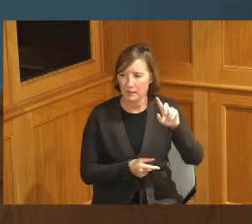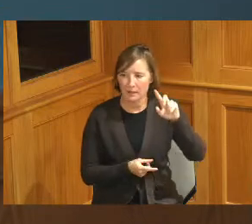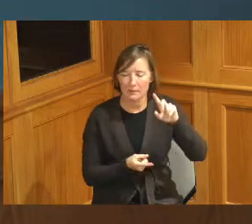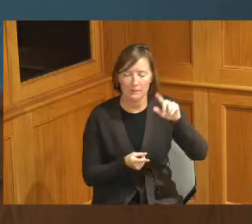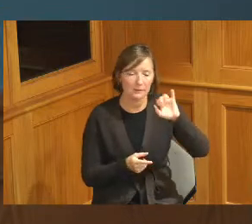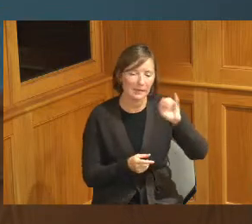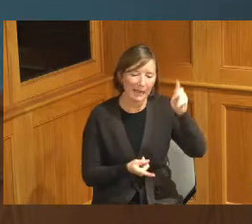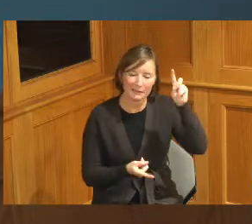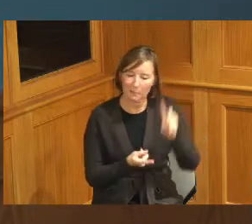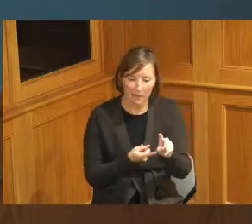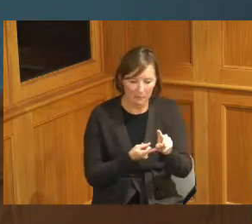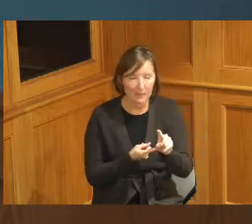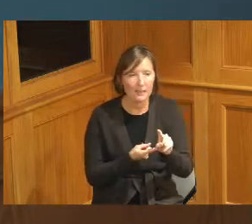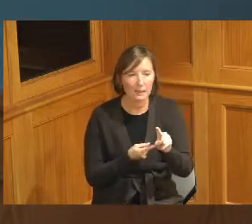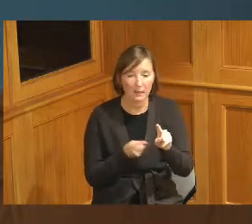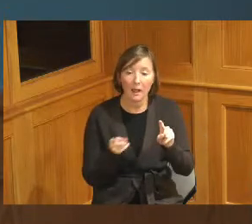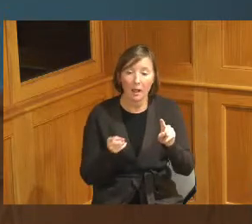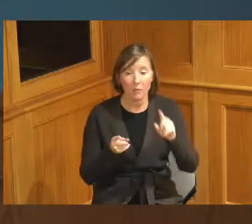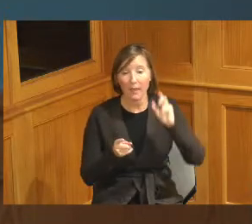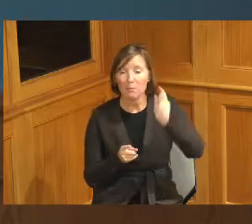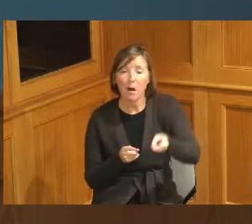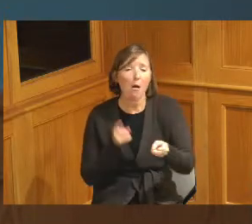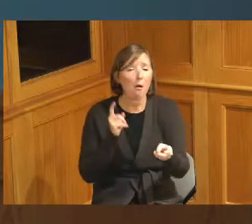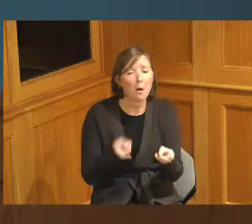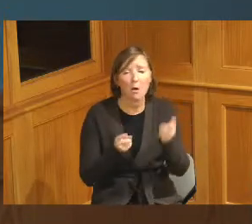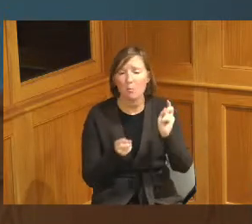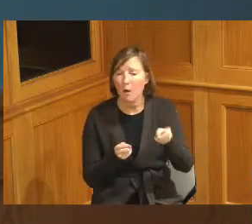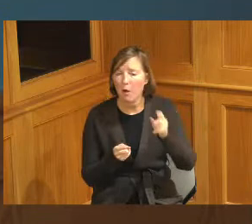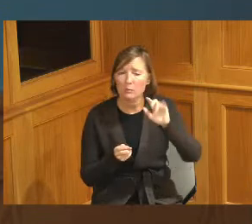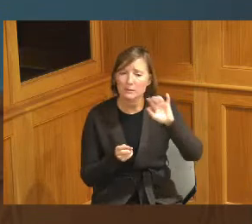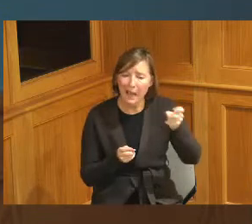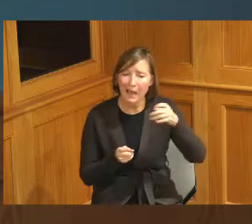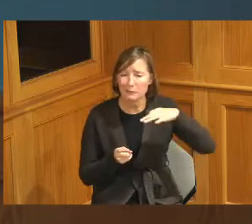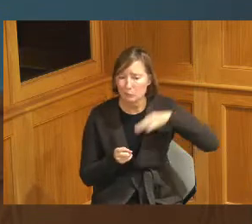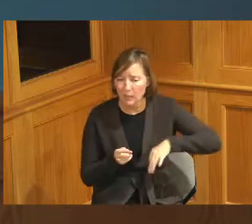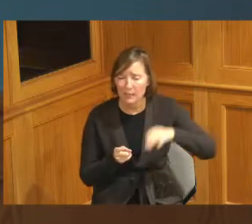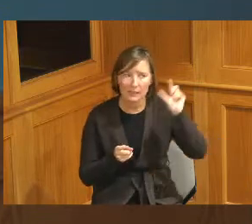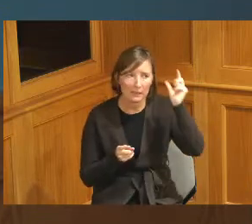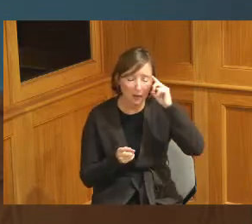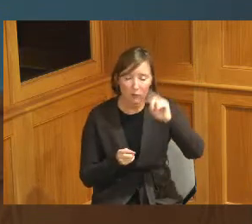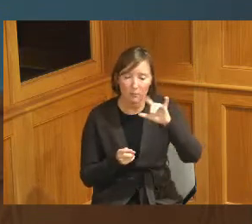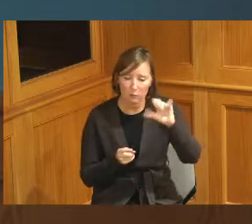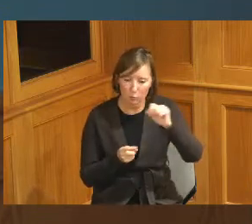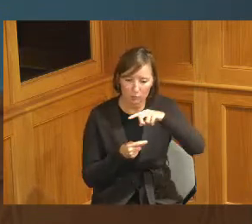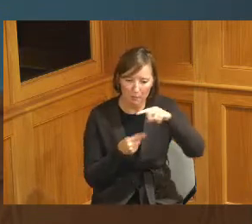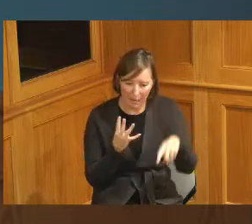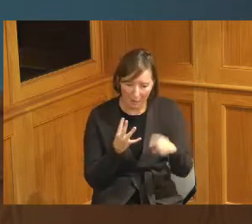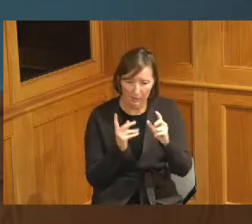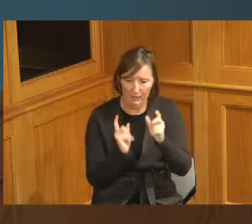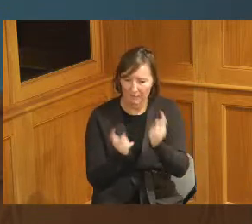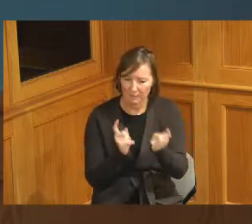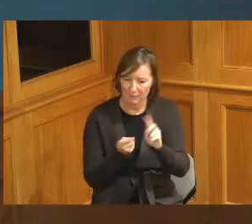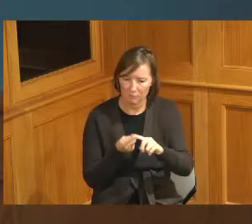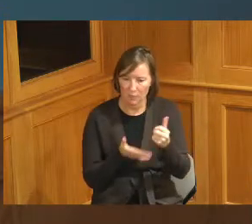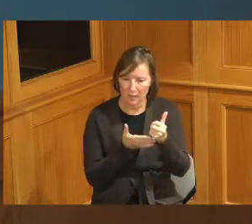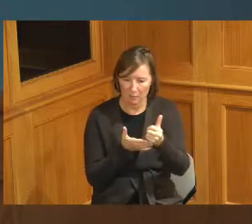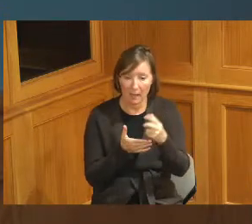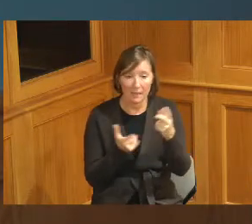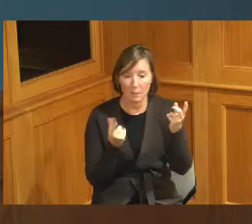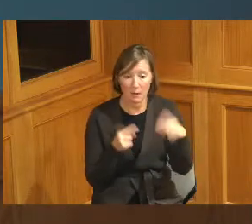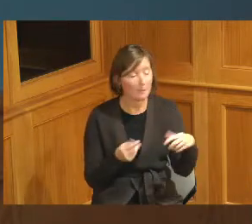got tax credits, all government tools to help them. And they buy up all